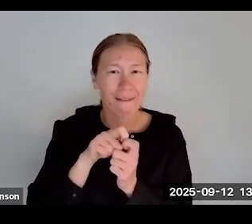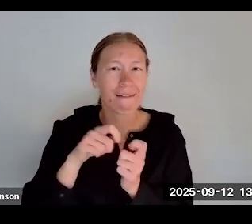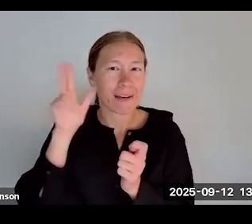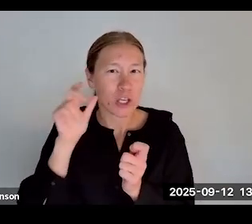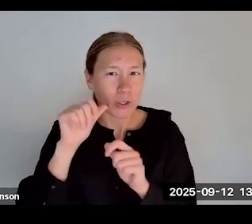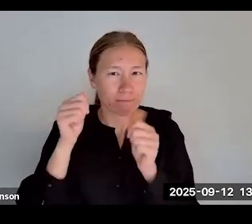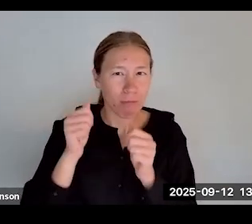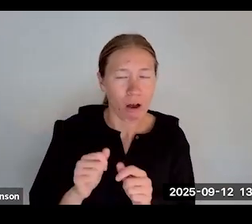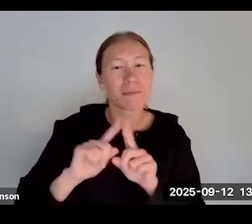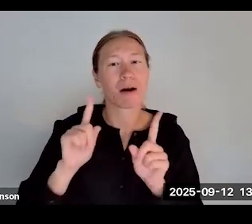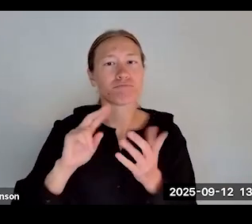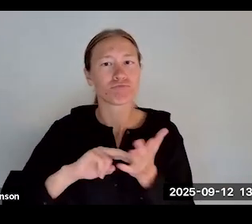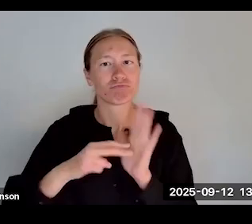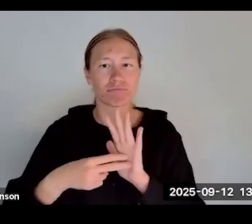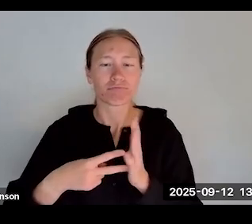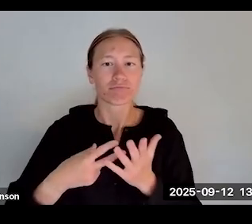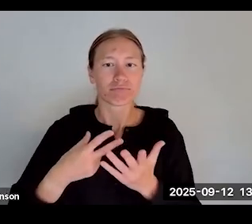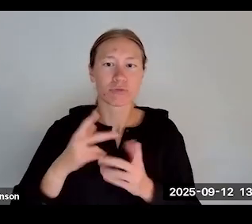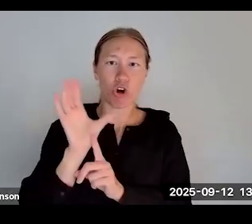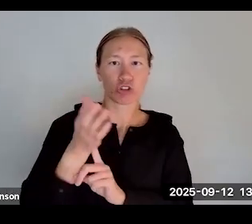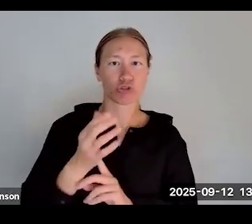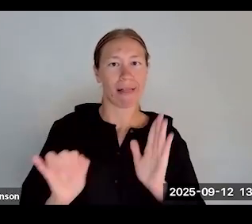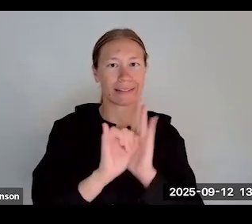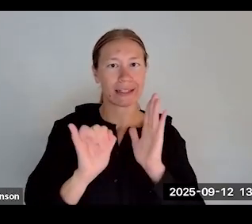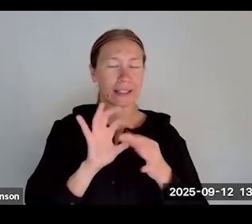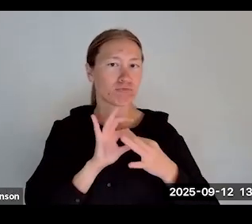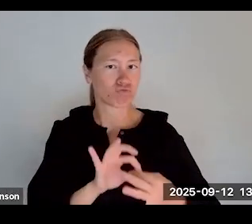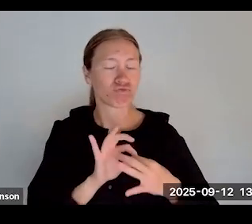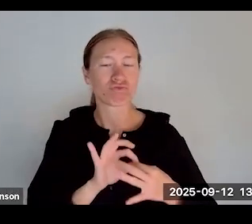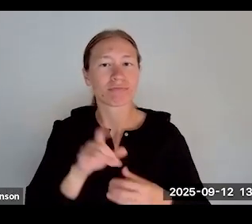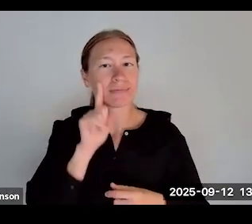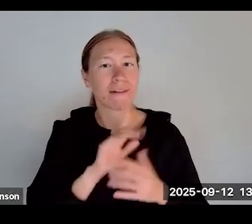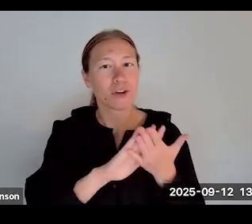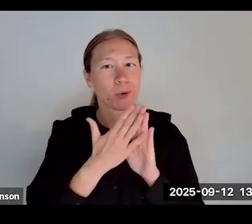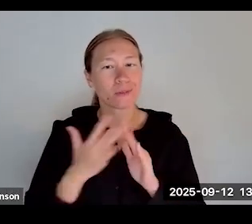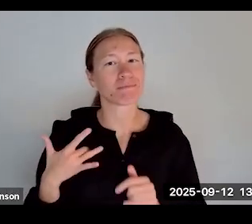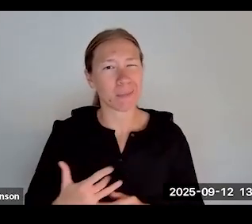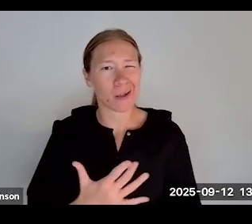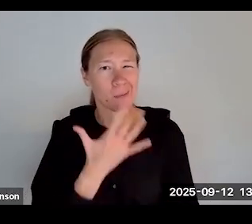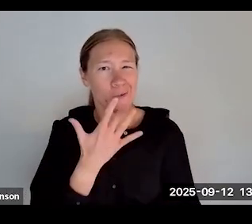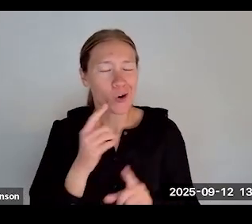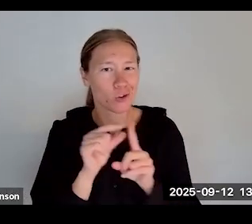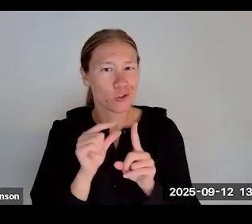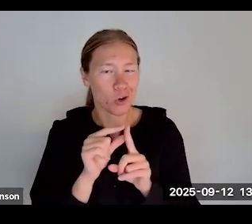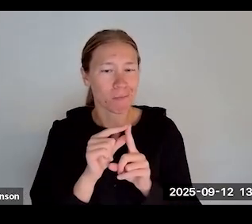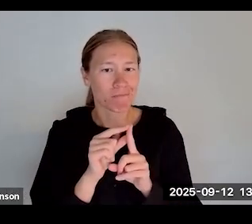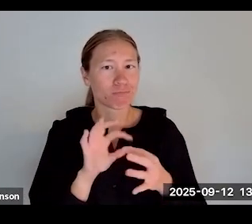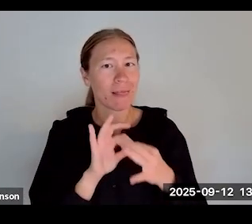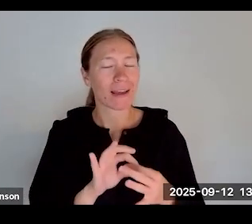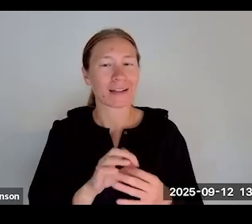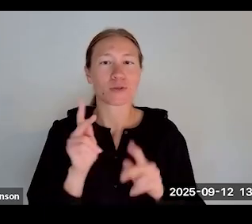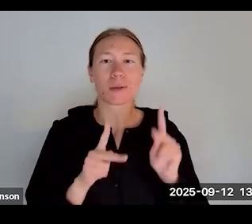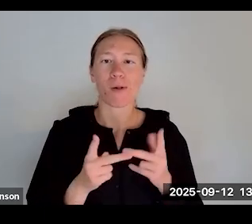a cultural identity indicating belonging to the deaf community. This is usually the preferred term when referring to members of the deaf